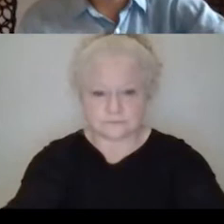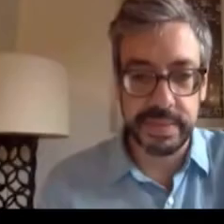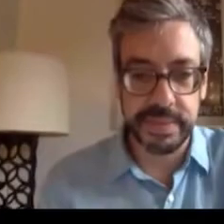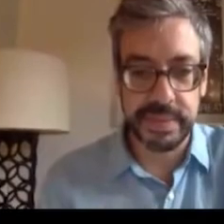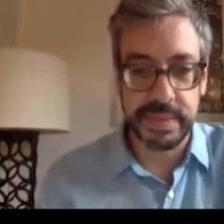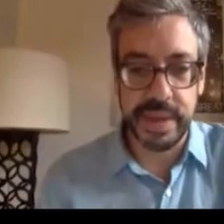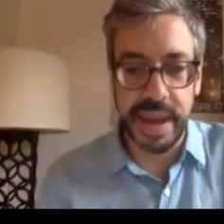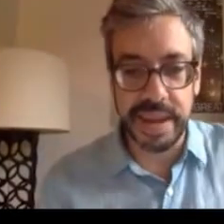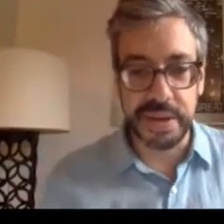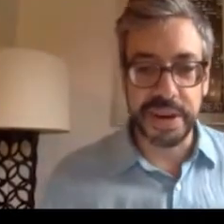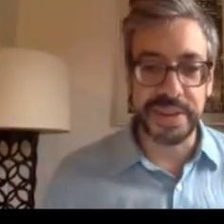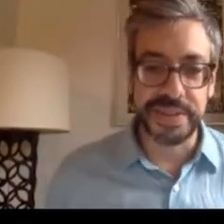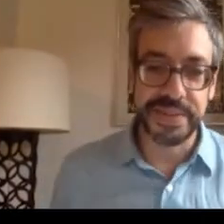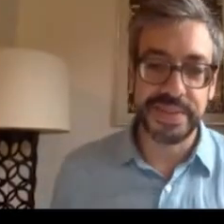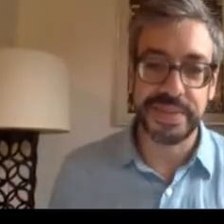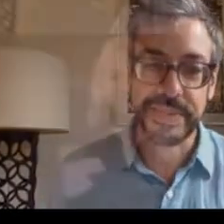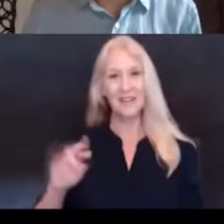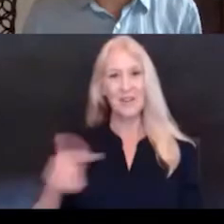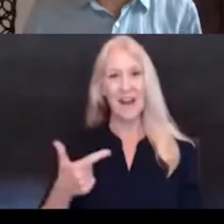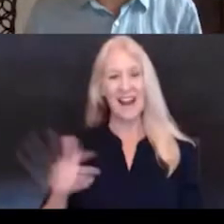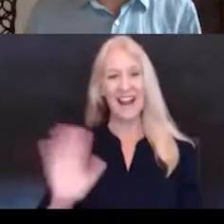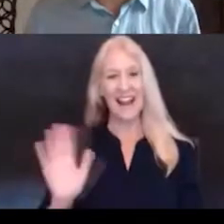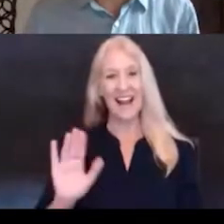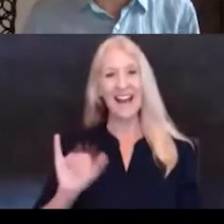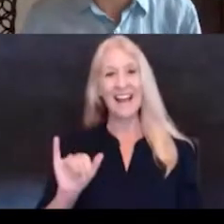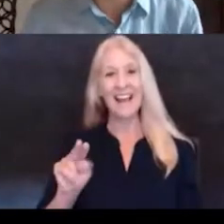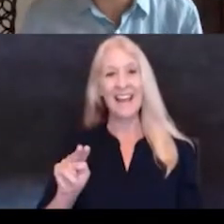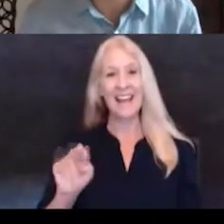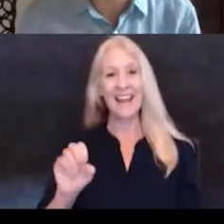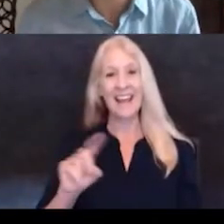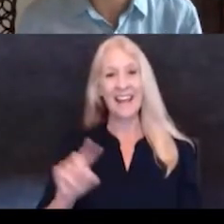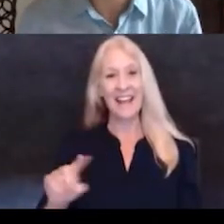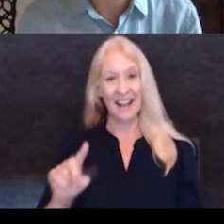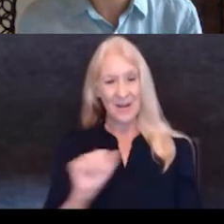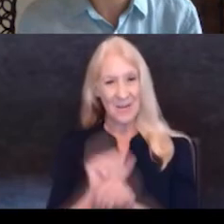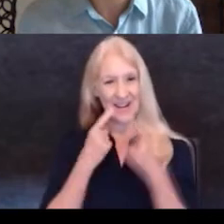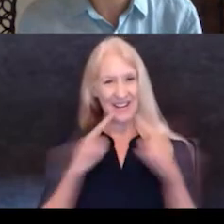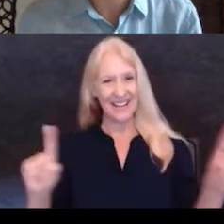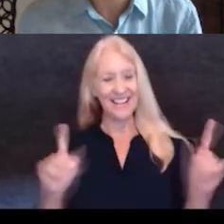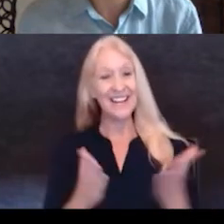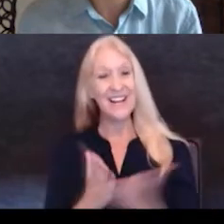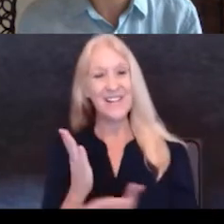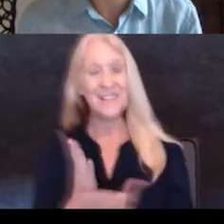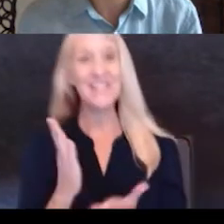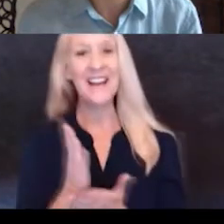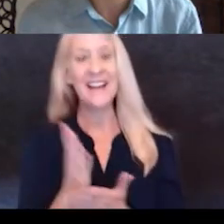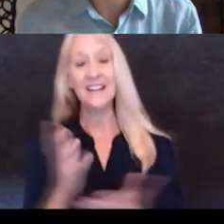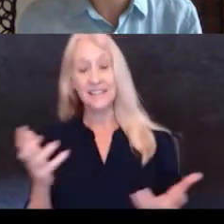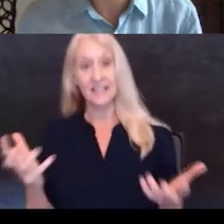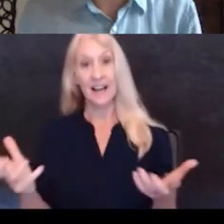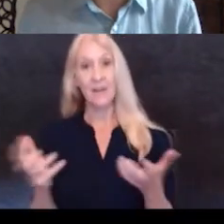there's... Hi, Greg. Hi, how are you? Oh my God, Inez, it's working. All right. So, I just wanted